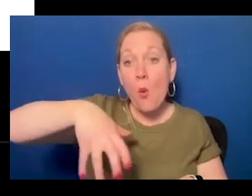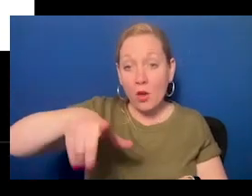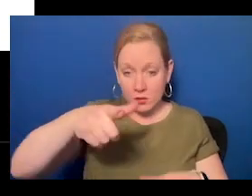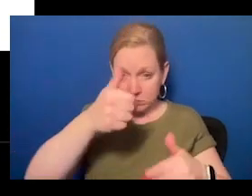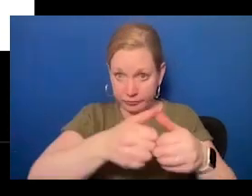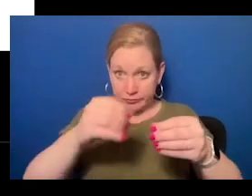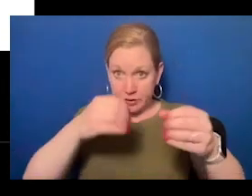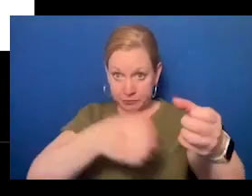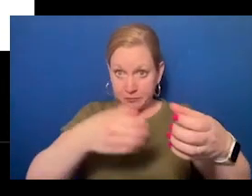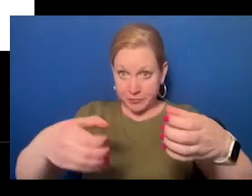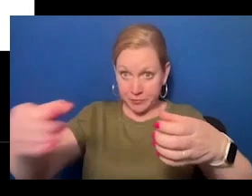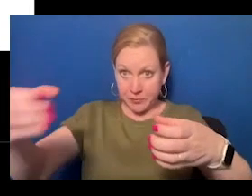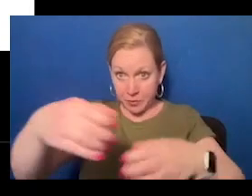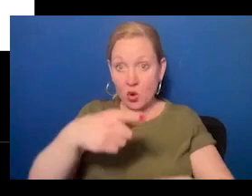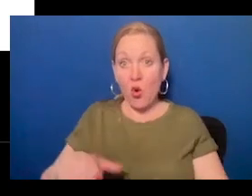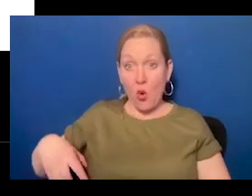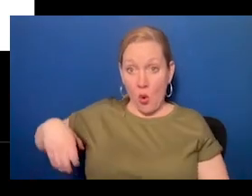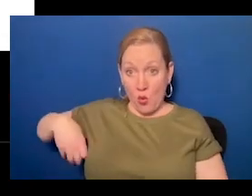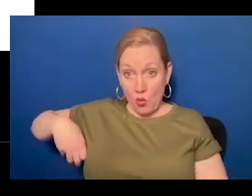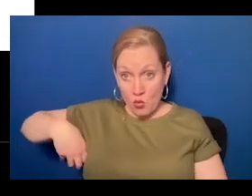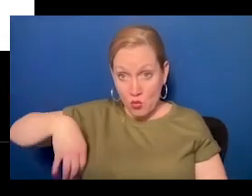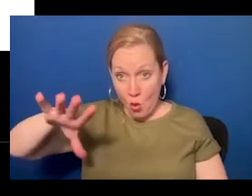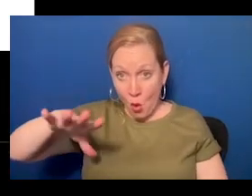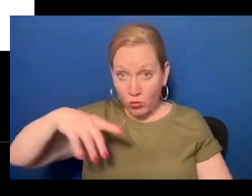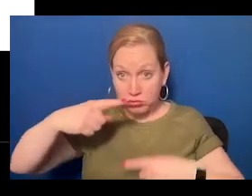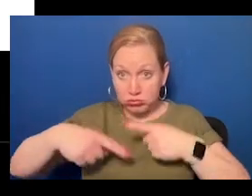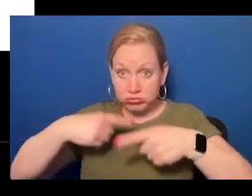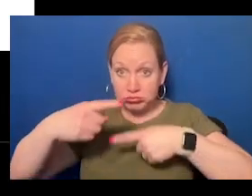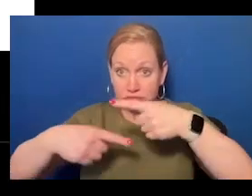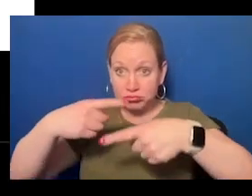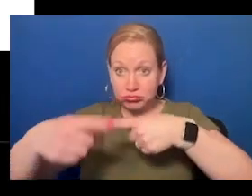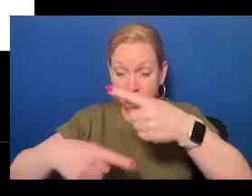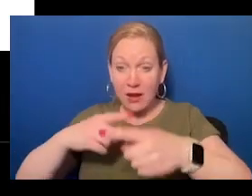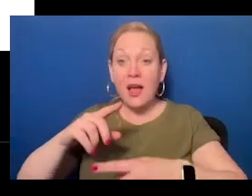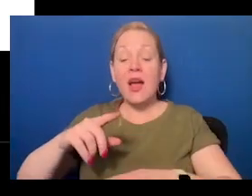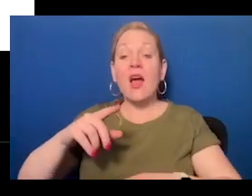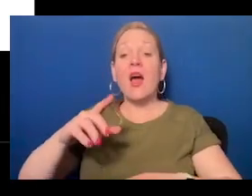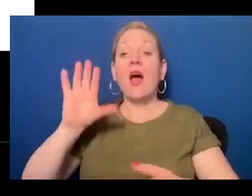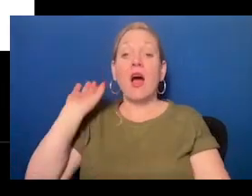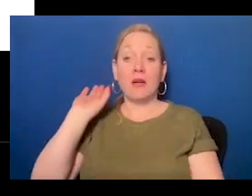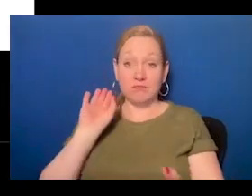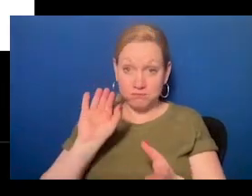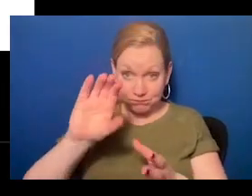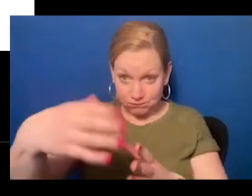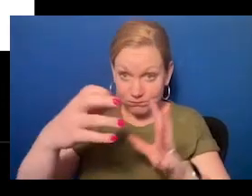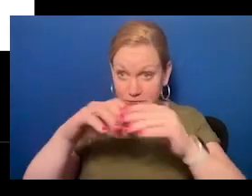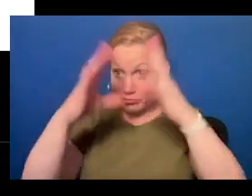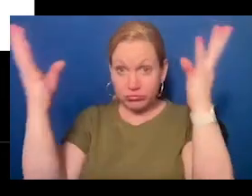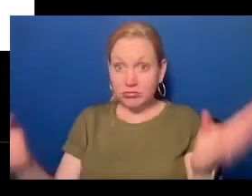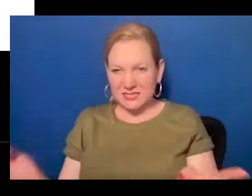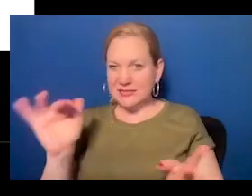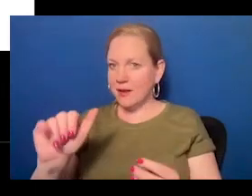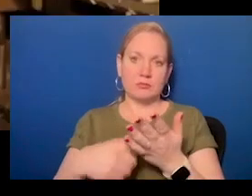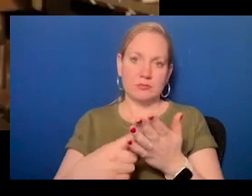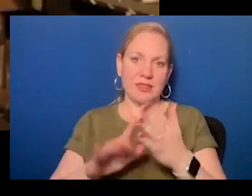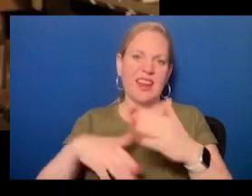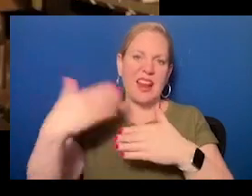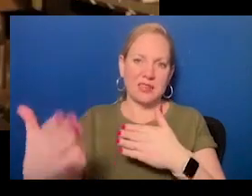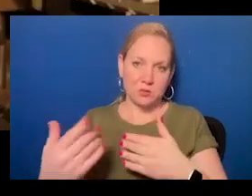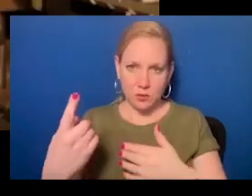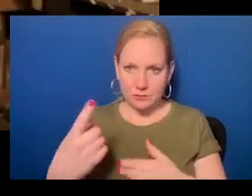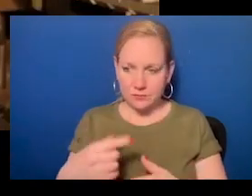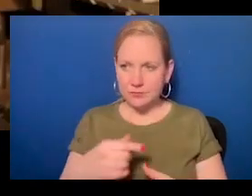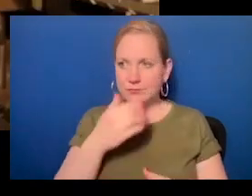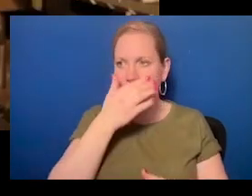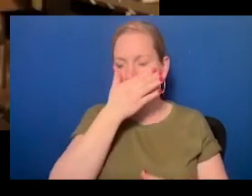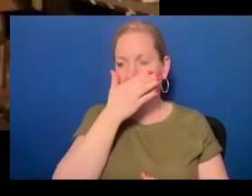setting up your bowling pins so you can roll the ball in your inciting incident and knock them all down in Act 3, right? I want to